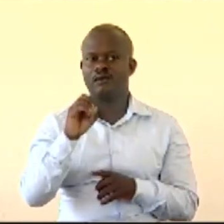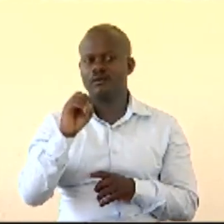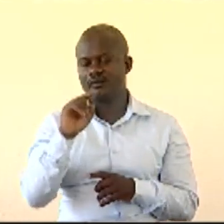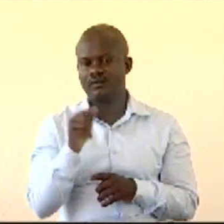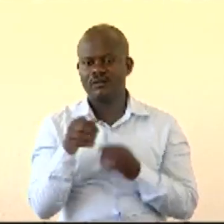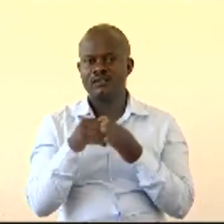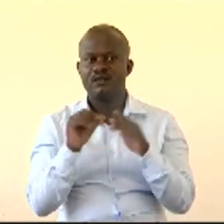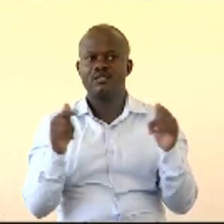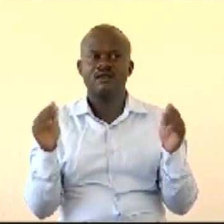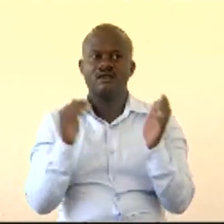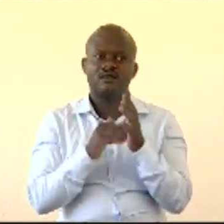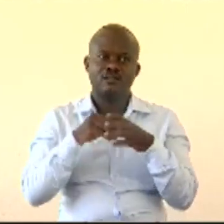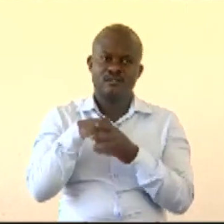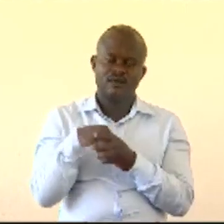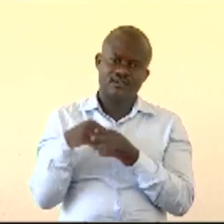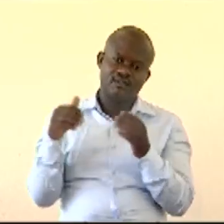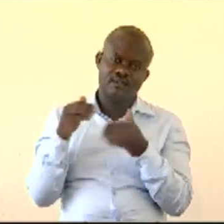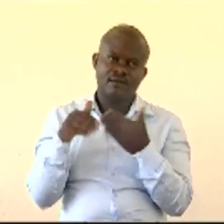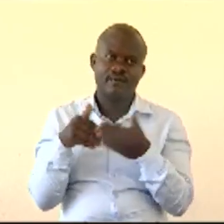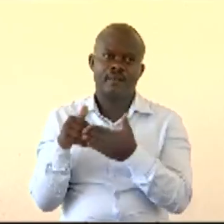in the gaseous state. And